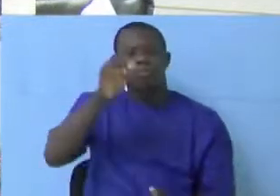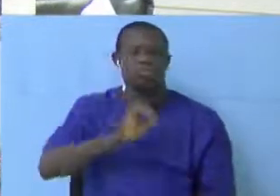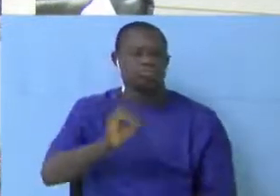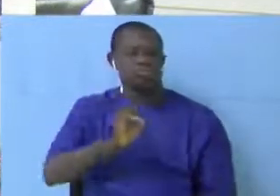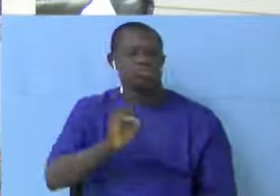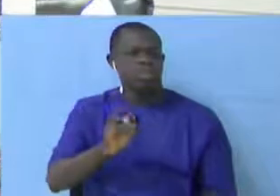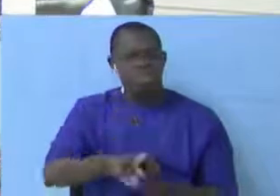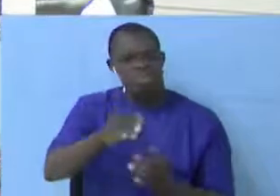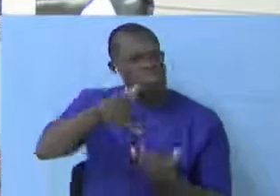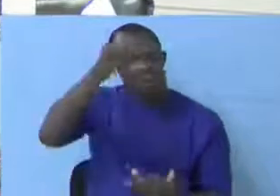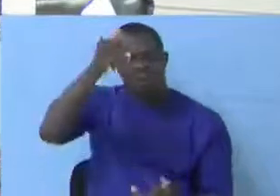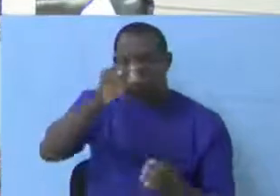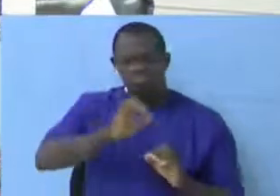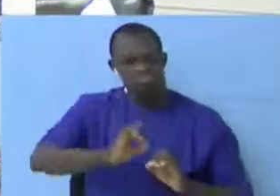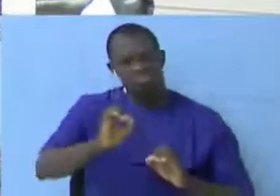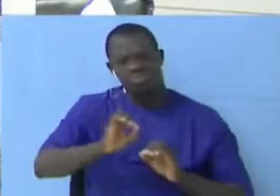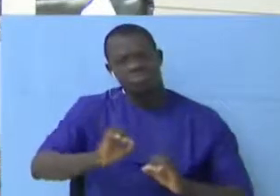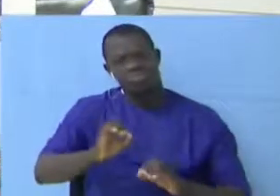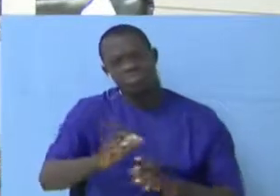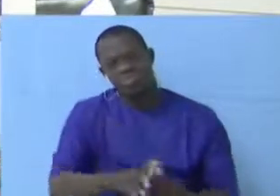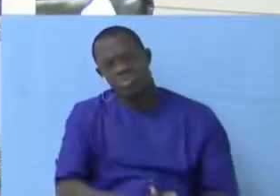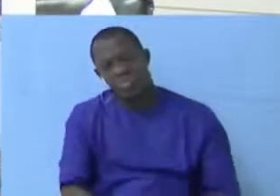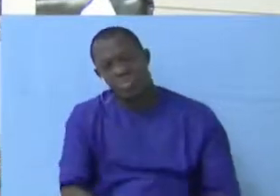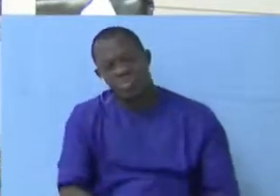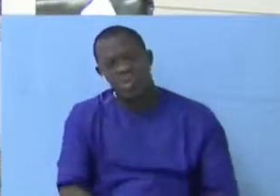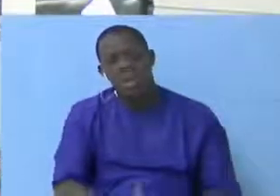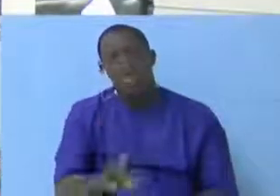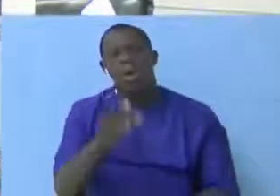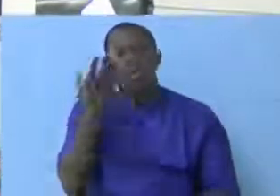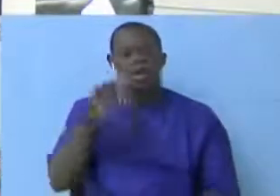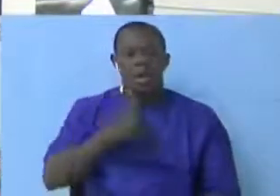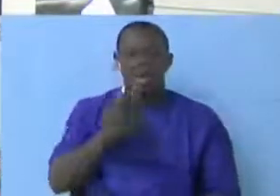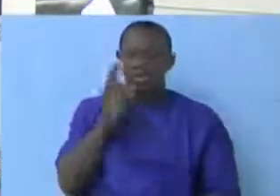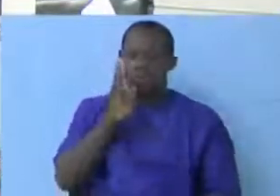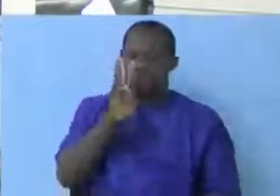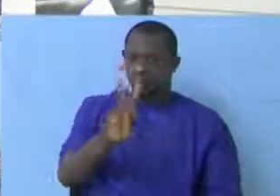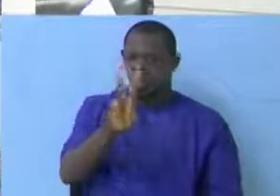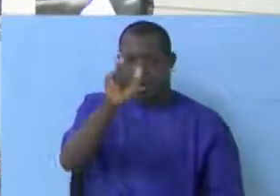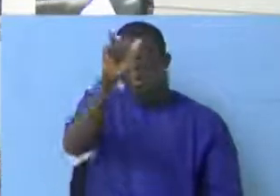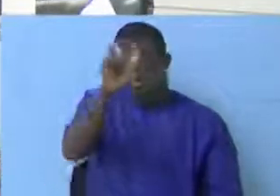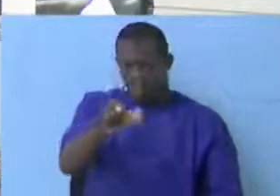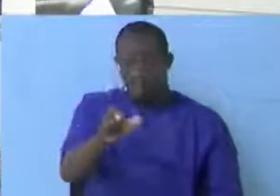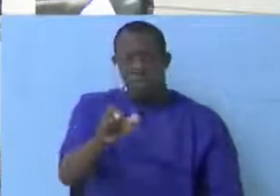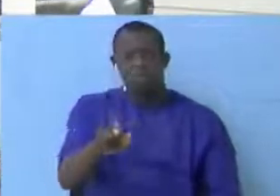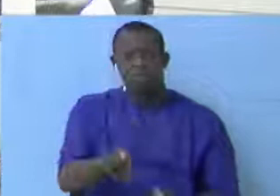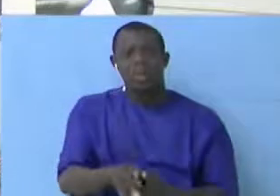look like. And she's not that tall. So when I